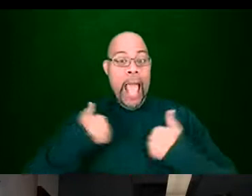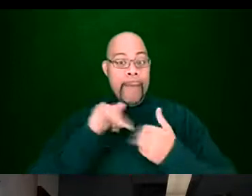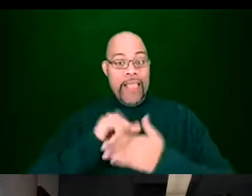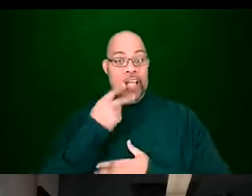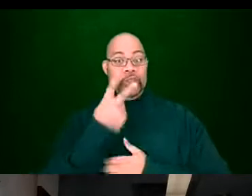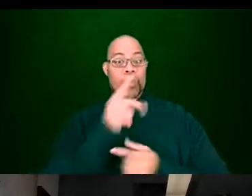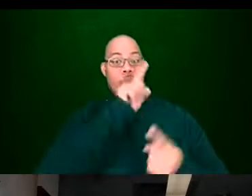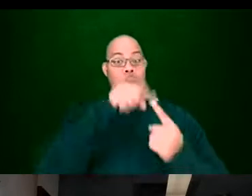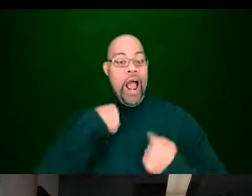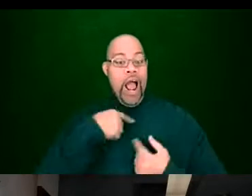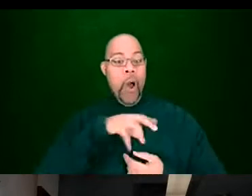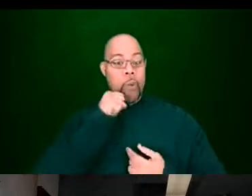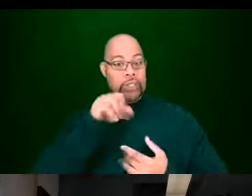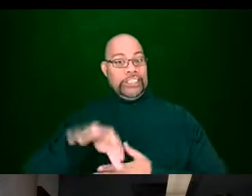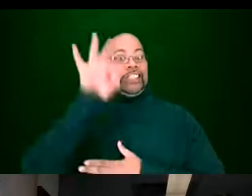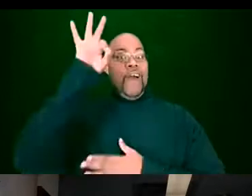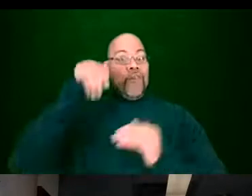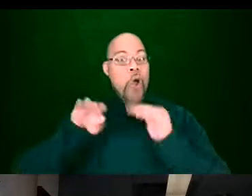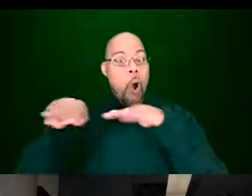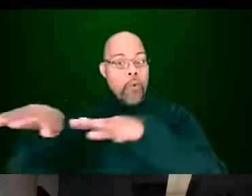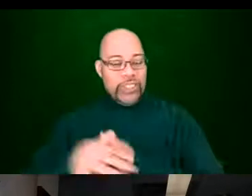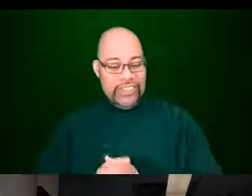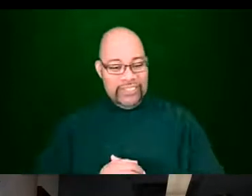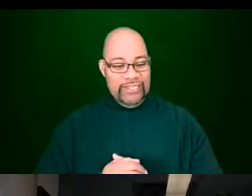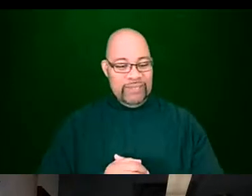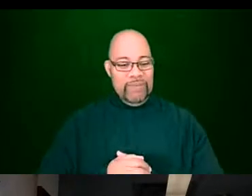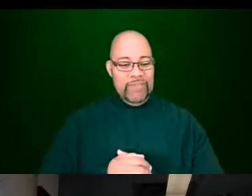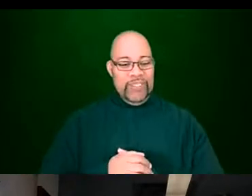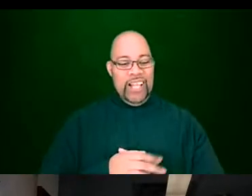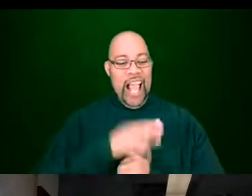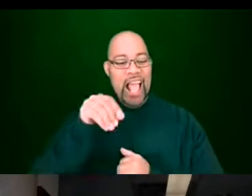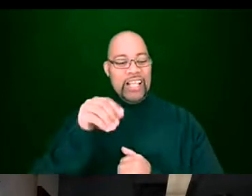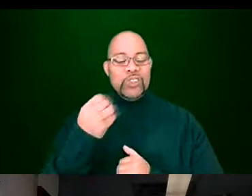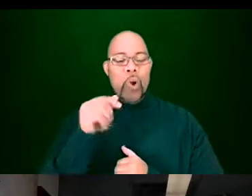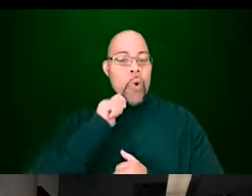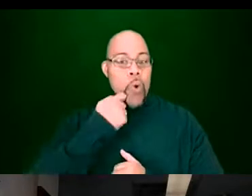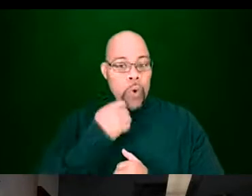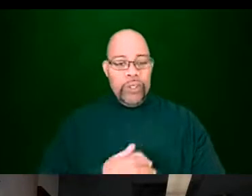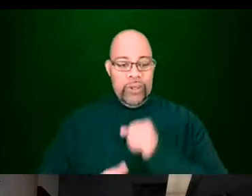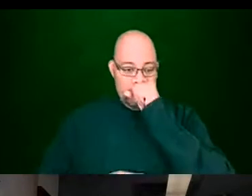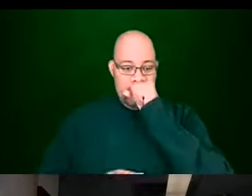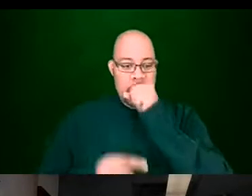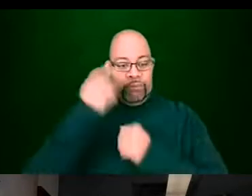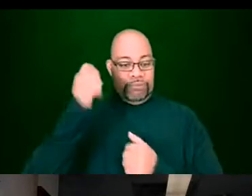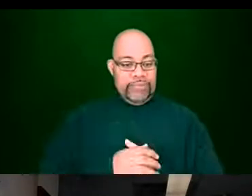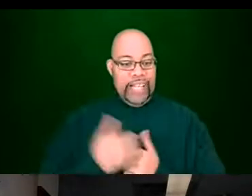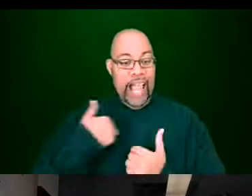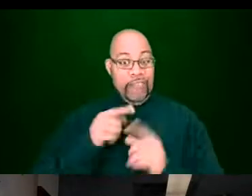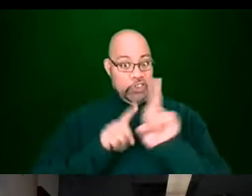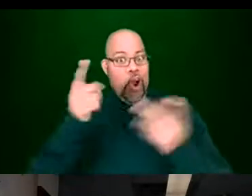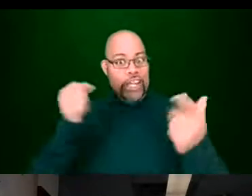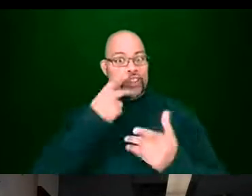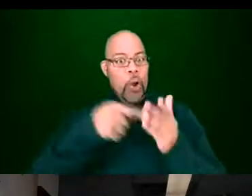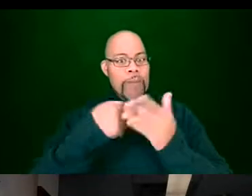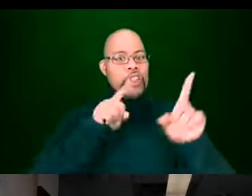saw when I was discovering the ocean. And they're so cool because they, they have stars. Can you guys show